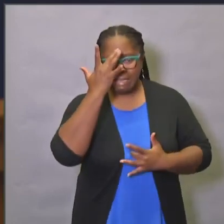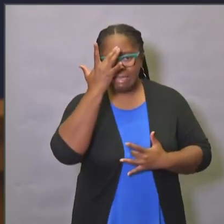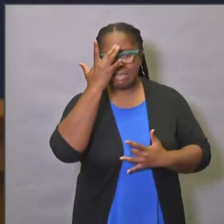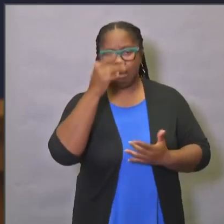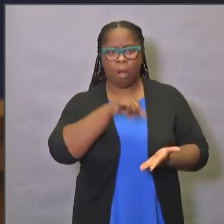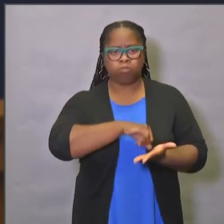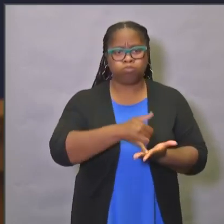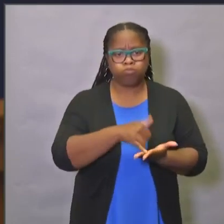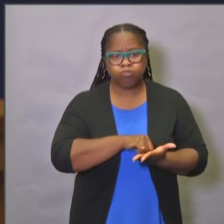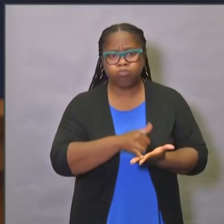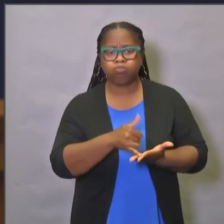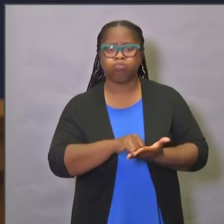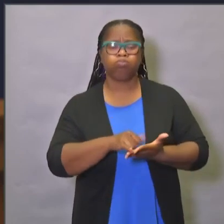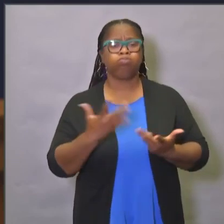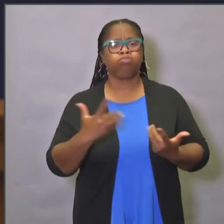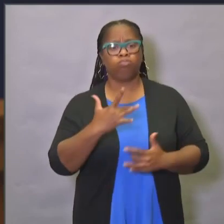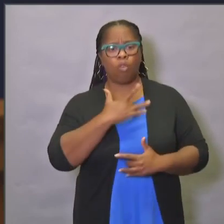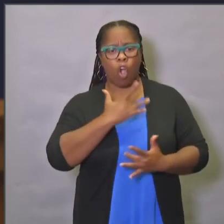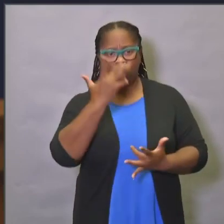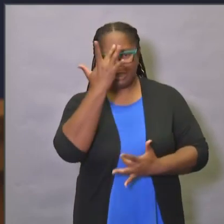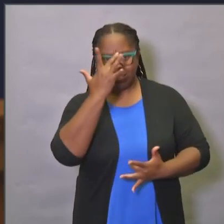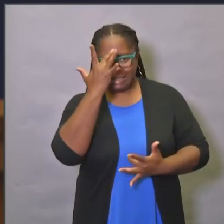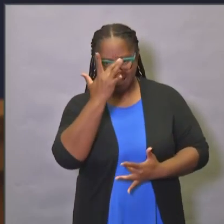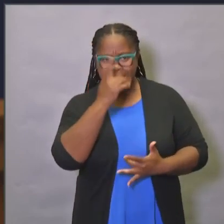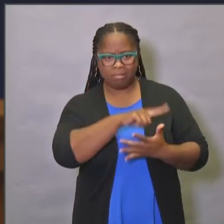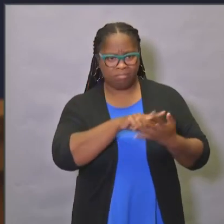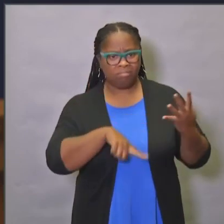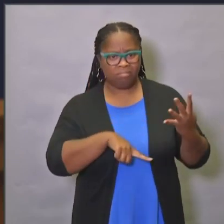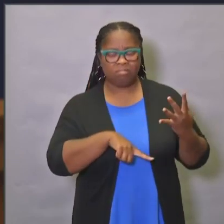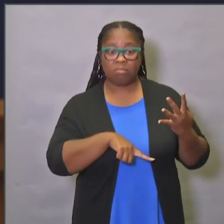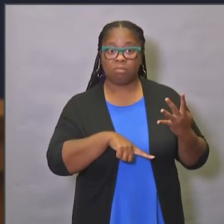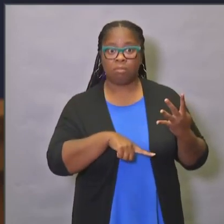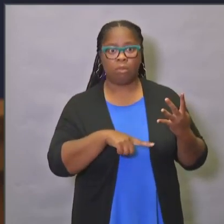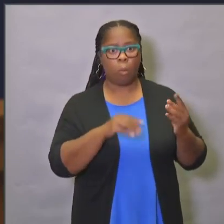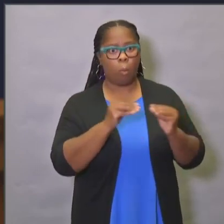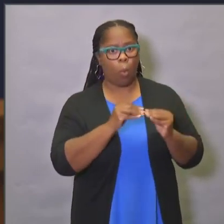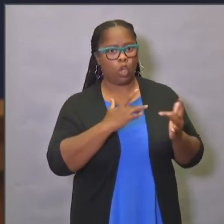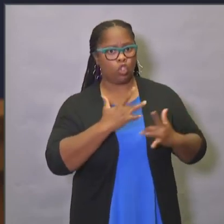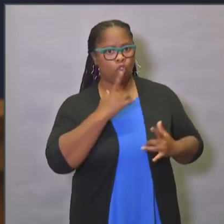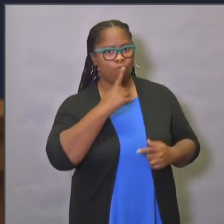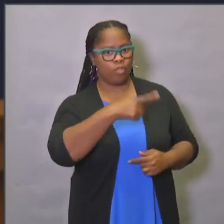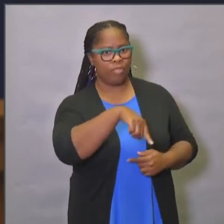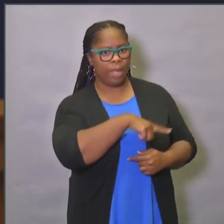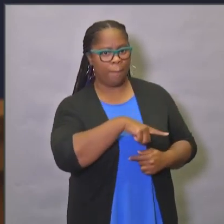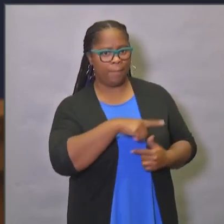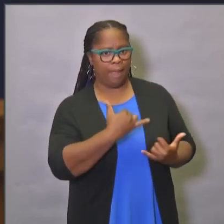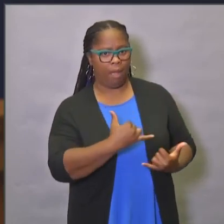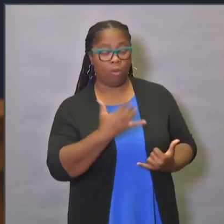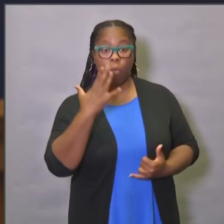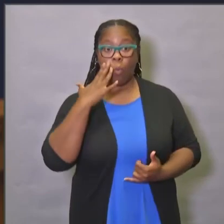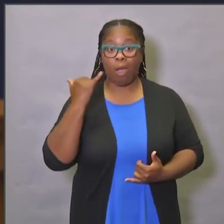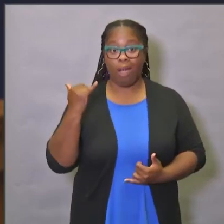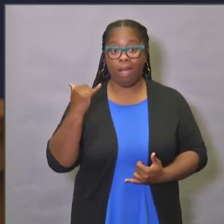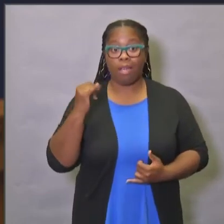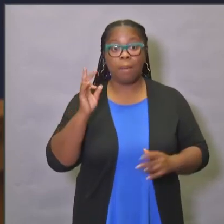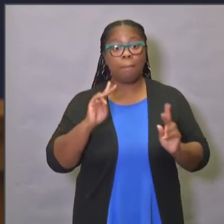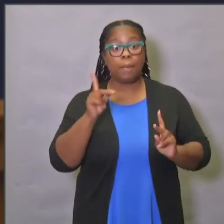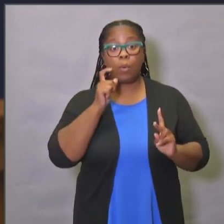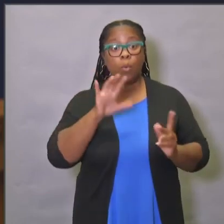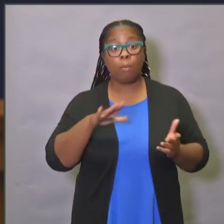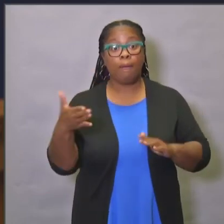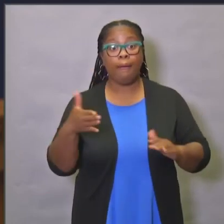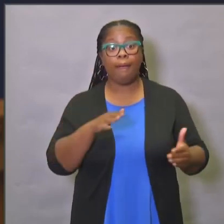they're of particular concern during the pandemic because the data we have shows that 92% of the people who have passed away